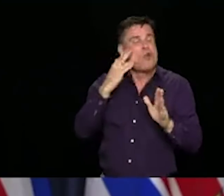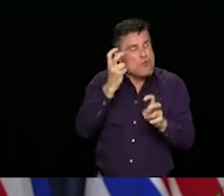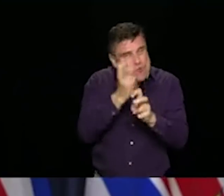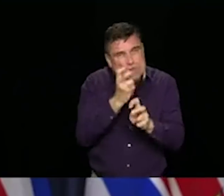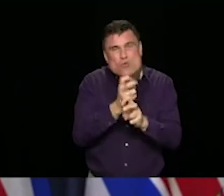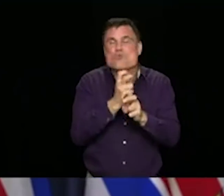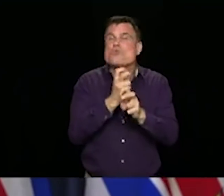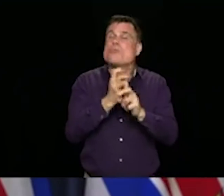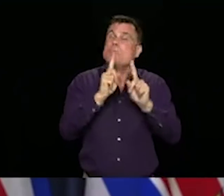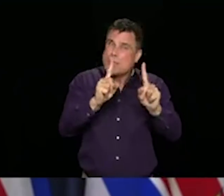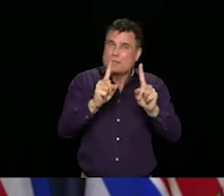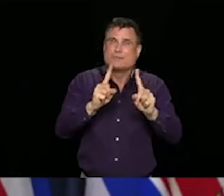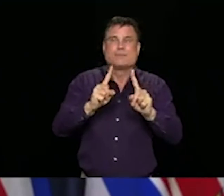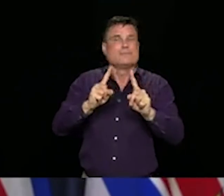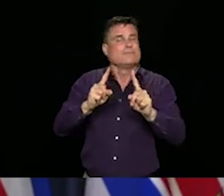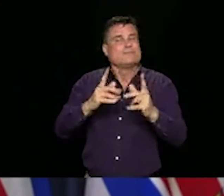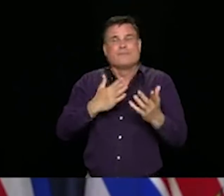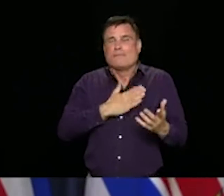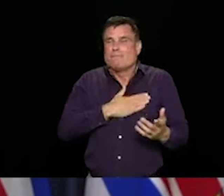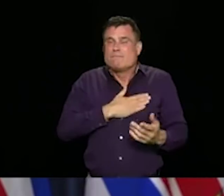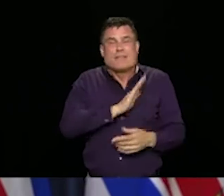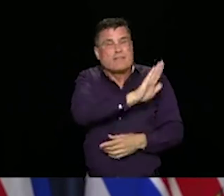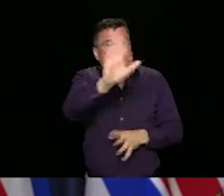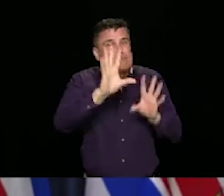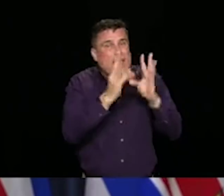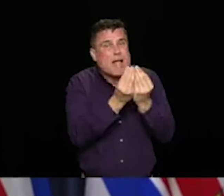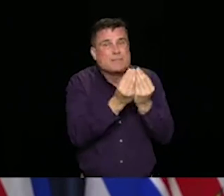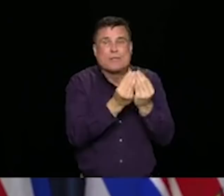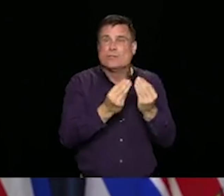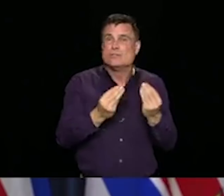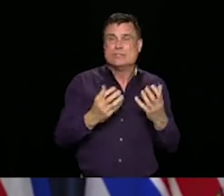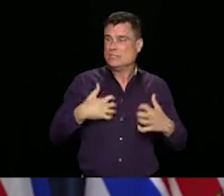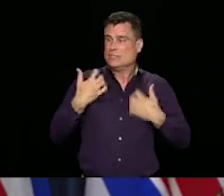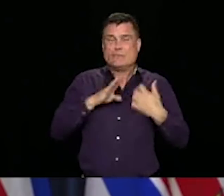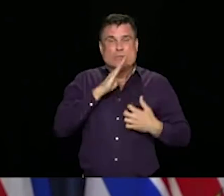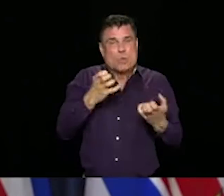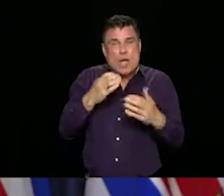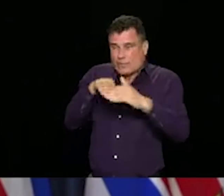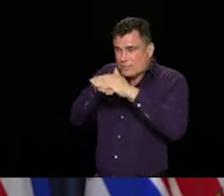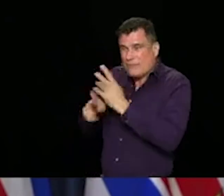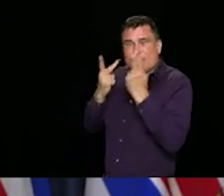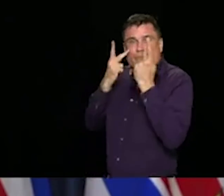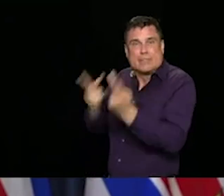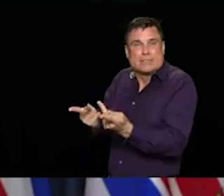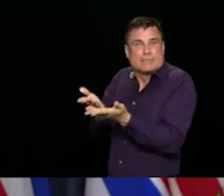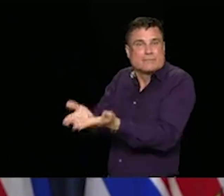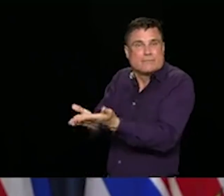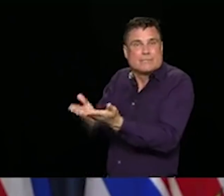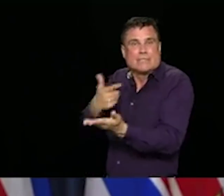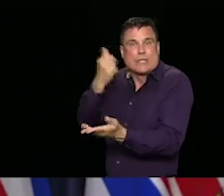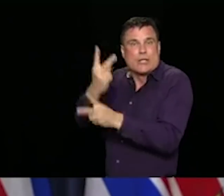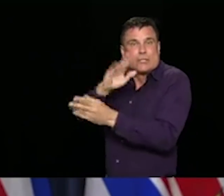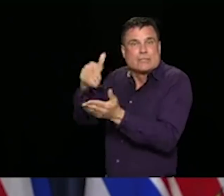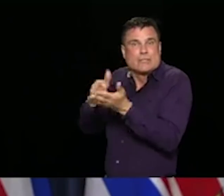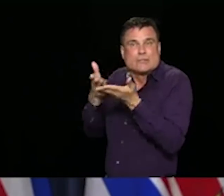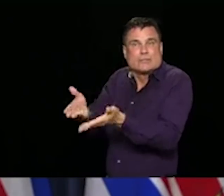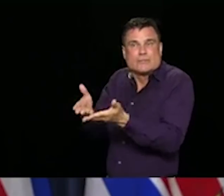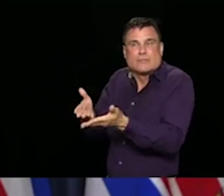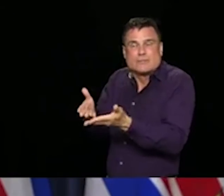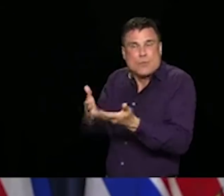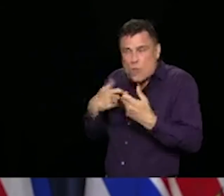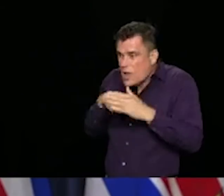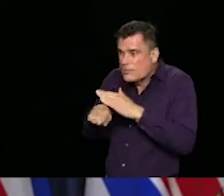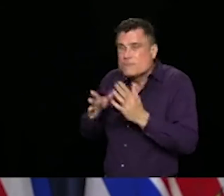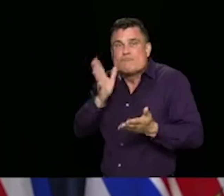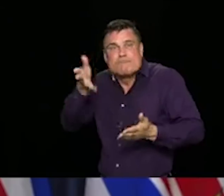The living of it is very difficult for families, and I want everybody to know, everyone in BC to know, that when they express concern to